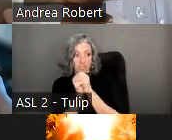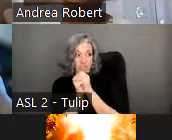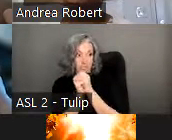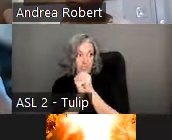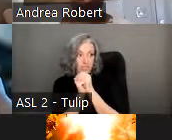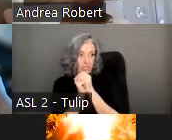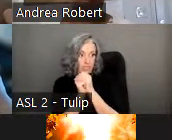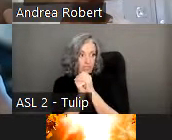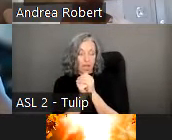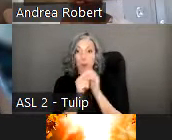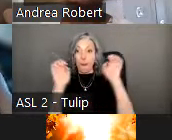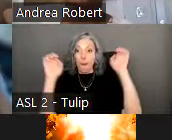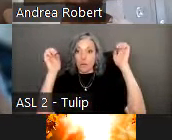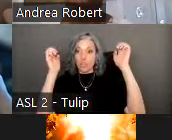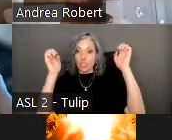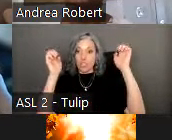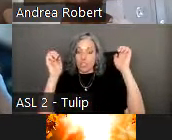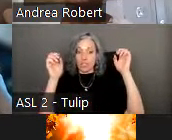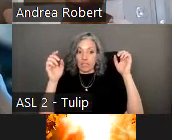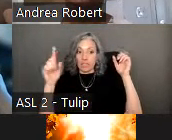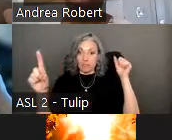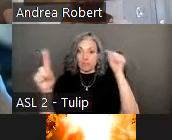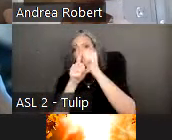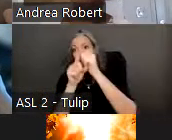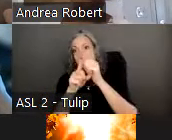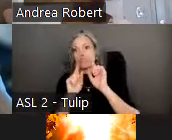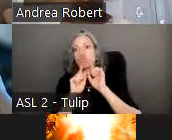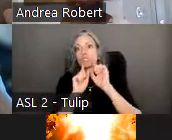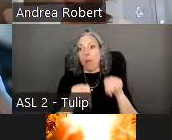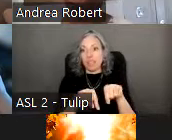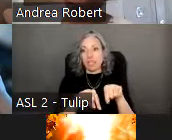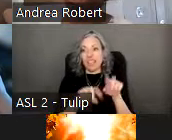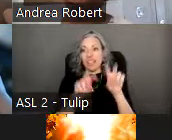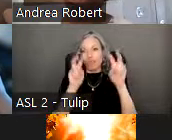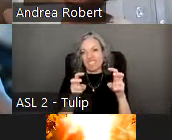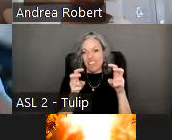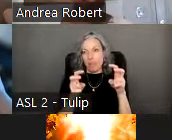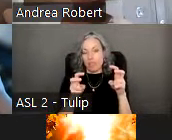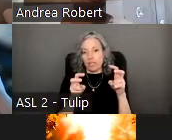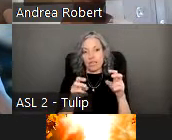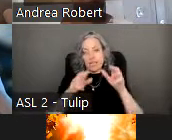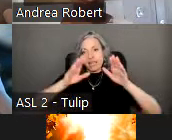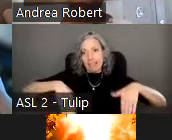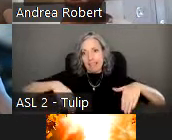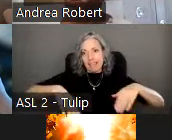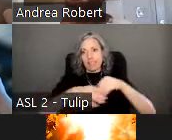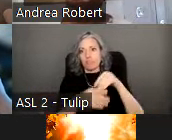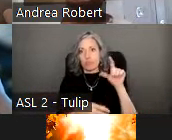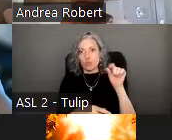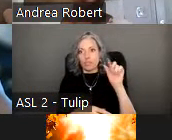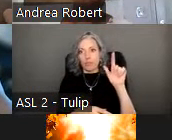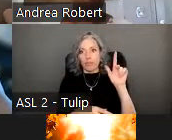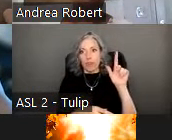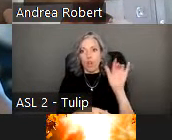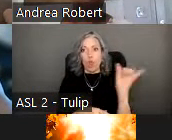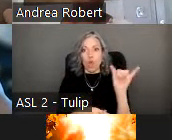the kind of emergency and disaster preparedness response, because that was the topic that had been high on the list that we didn't get to in 2023. And then